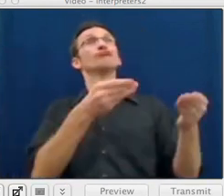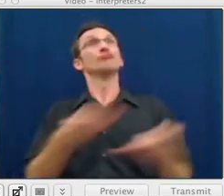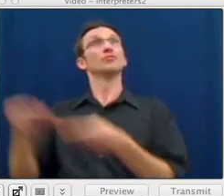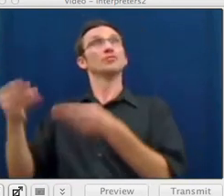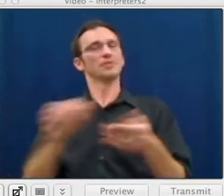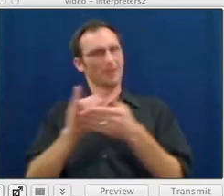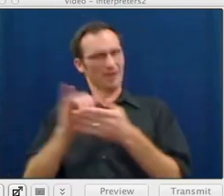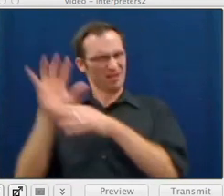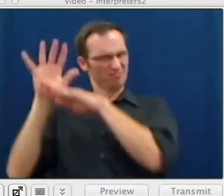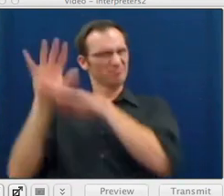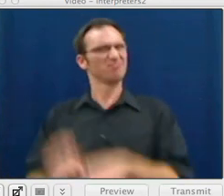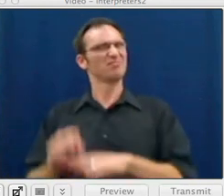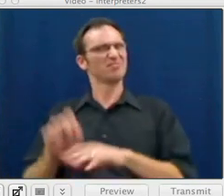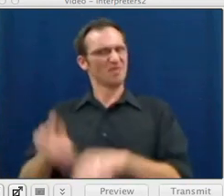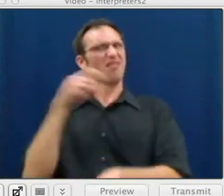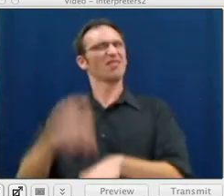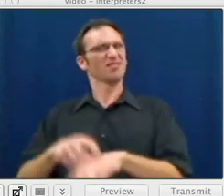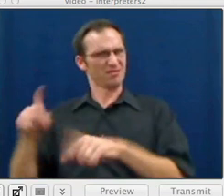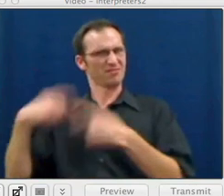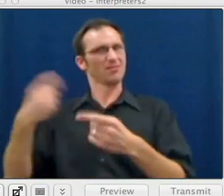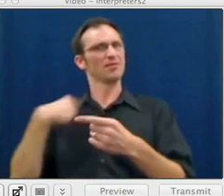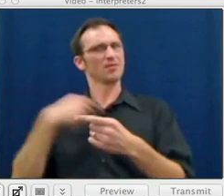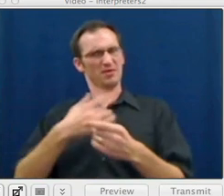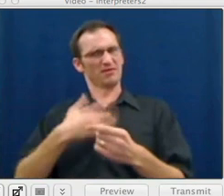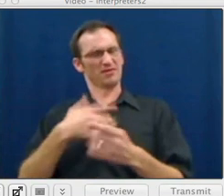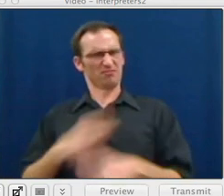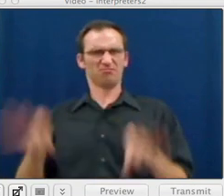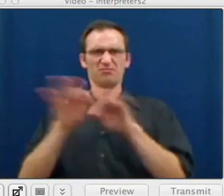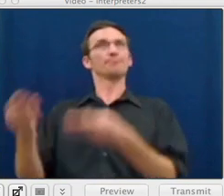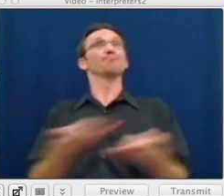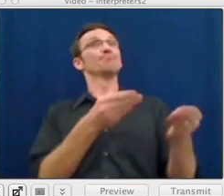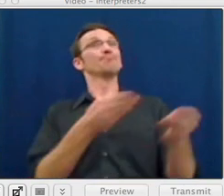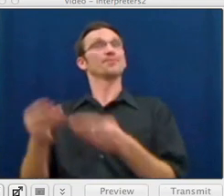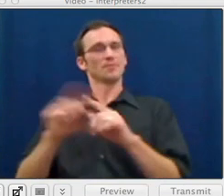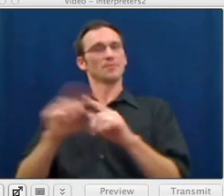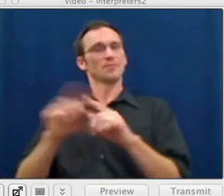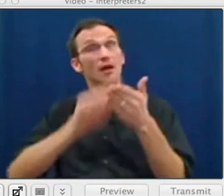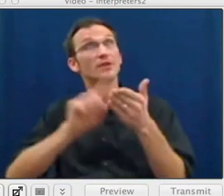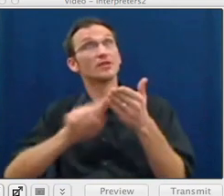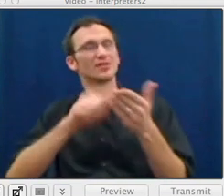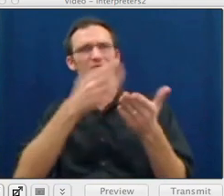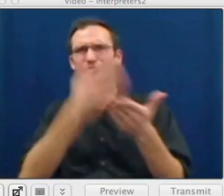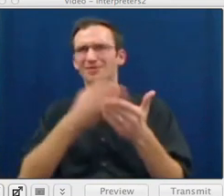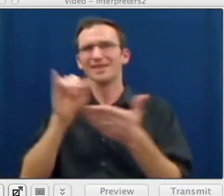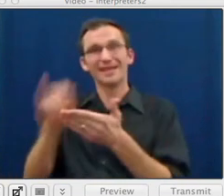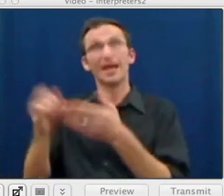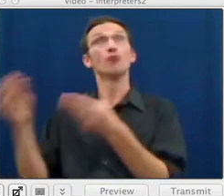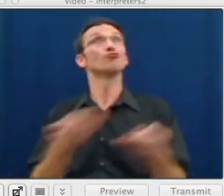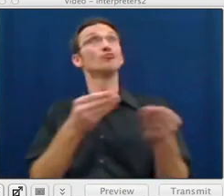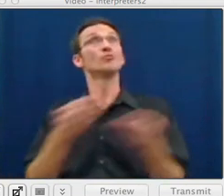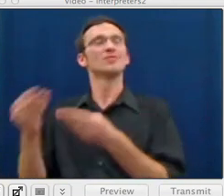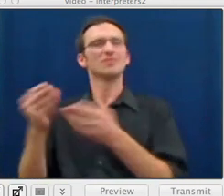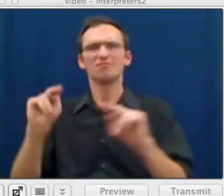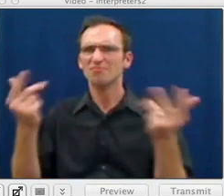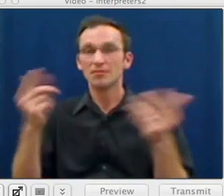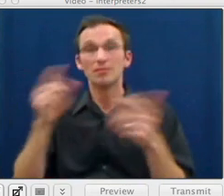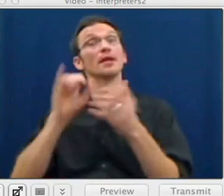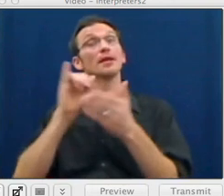if you look at the literature, there's a lot of arguments against this mentality, and yet it's something that still is quite